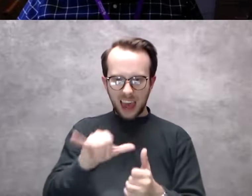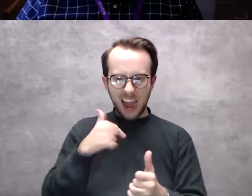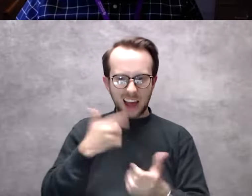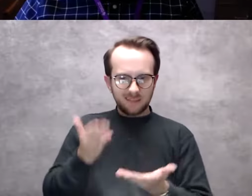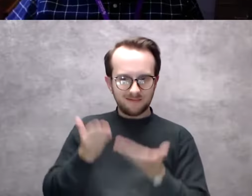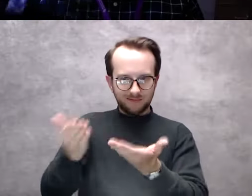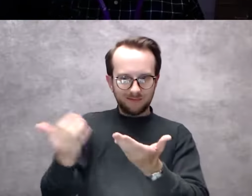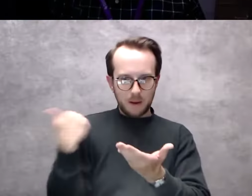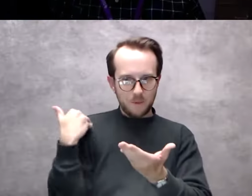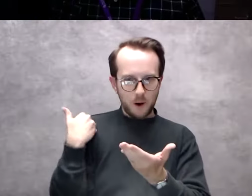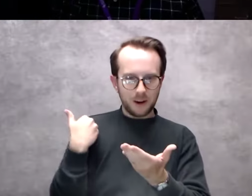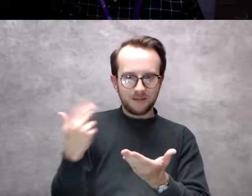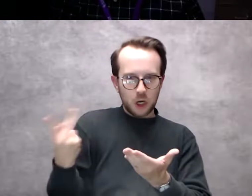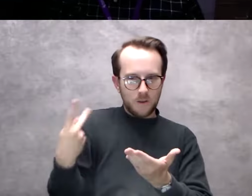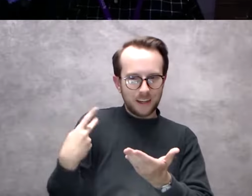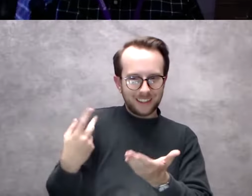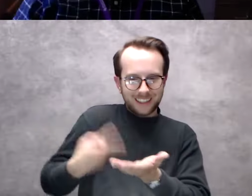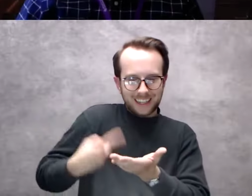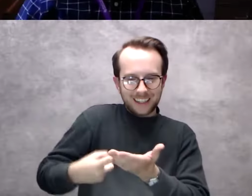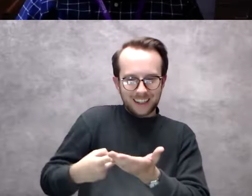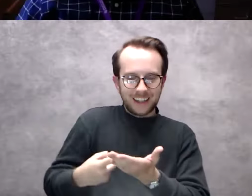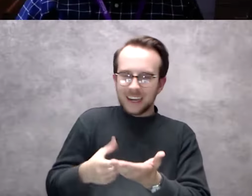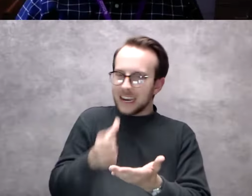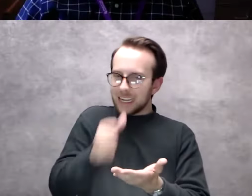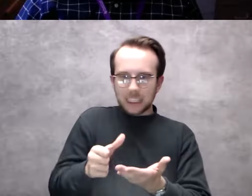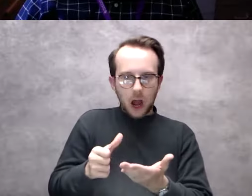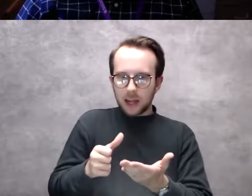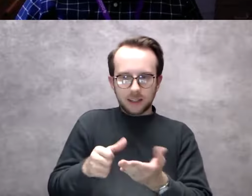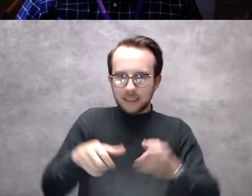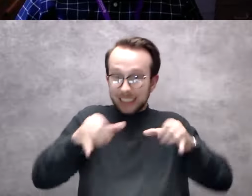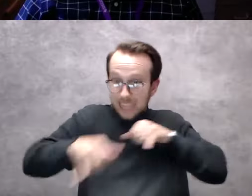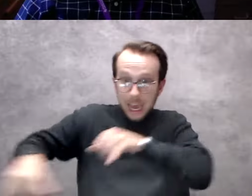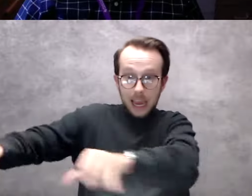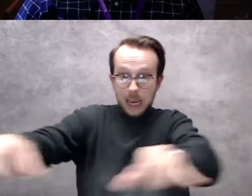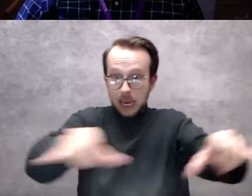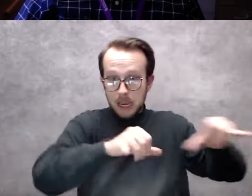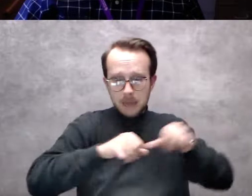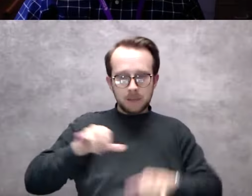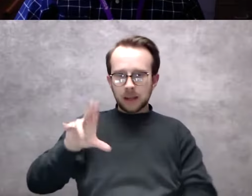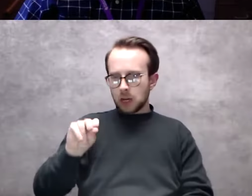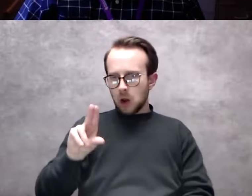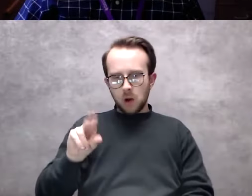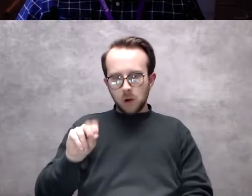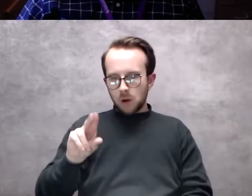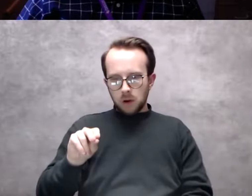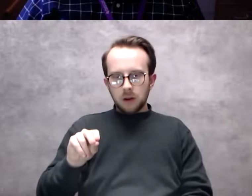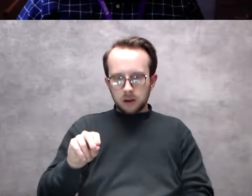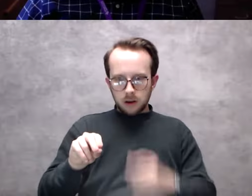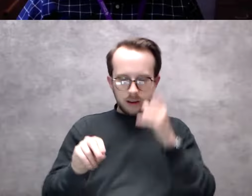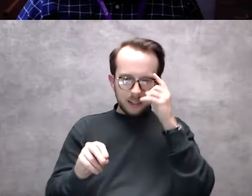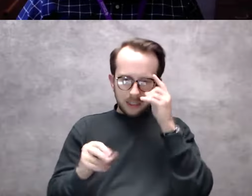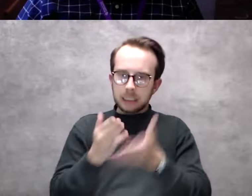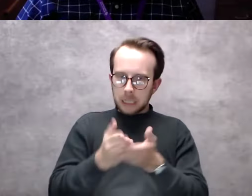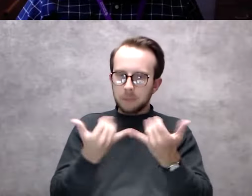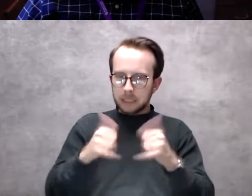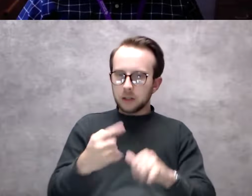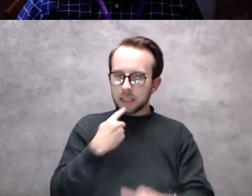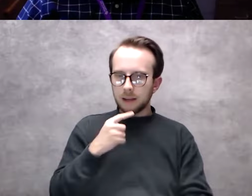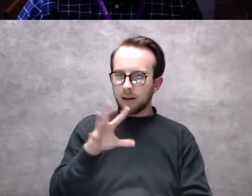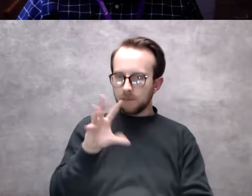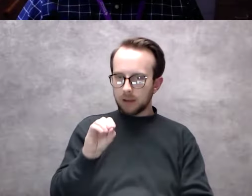about it. So it's not universal across all institutes yet. The parent R03 announcement still says 50,000 per year, but